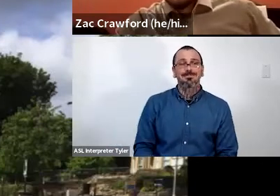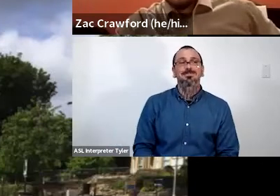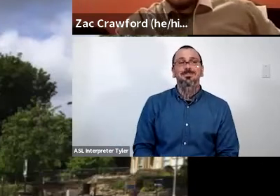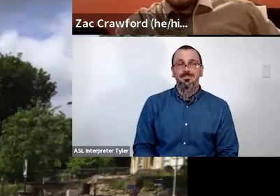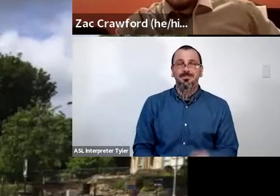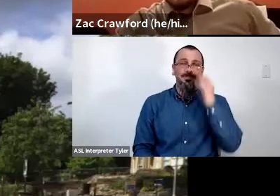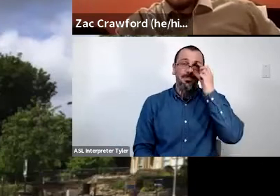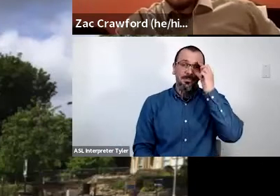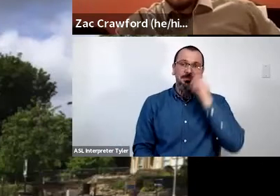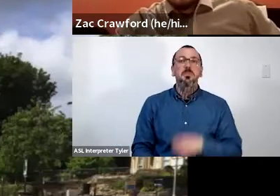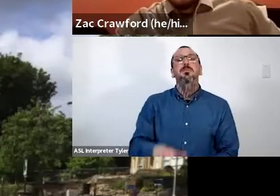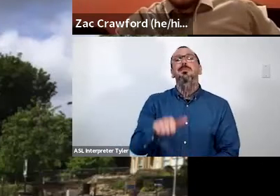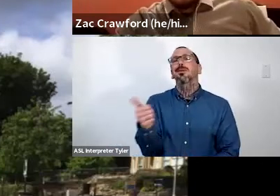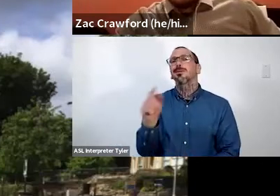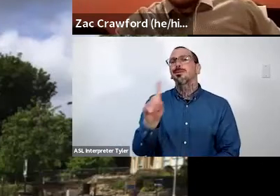Here's another question.